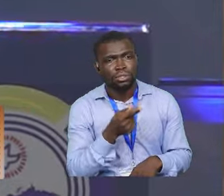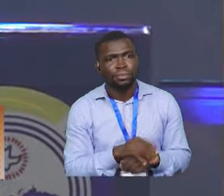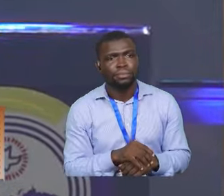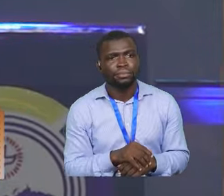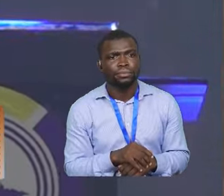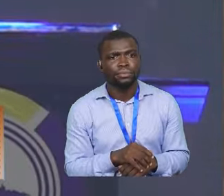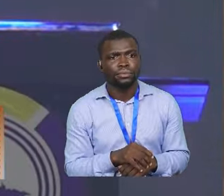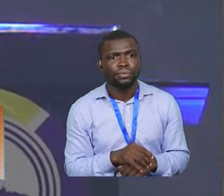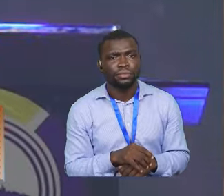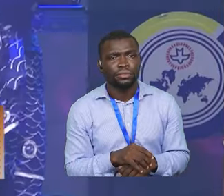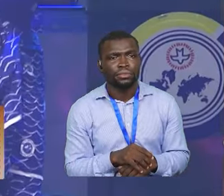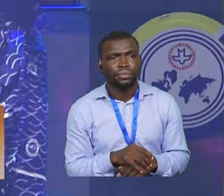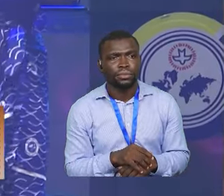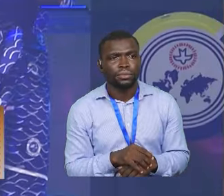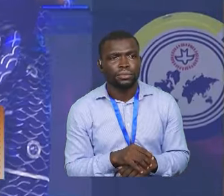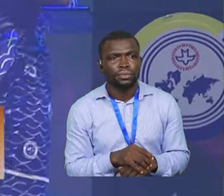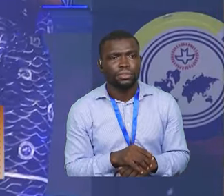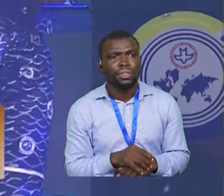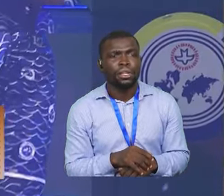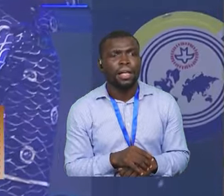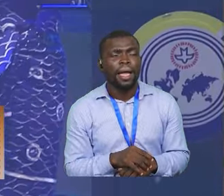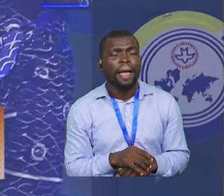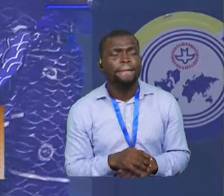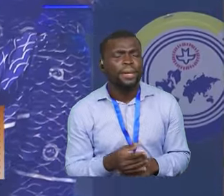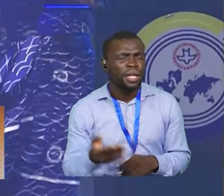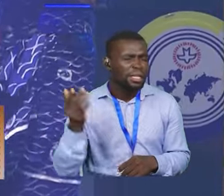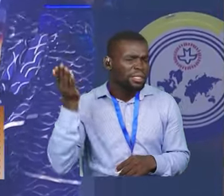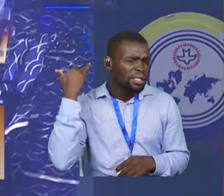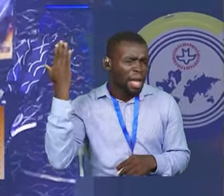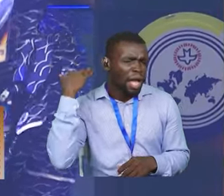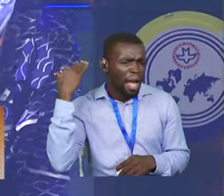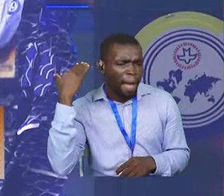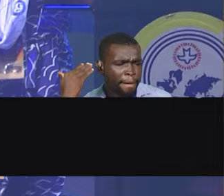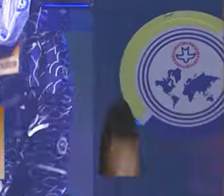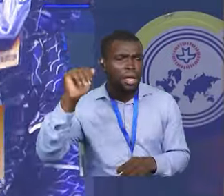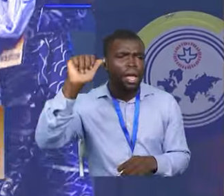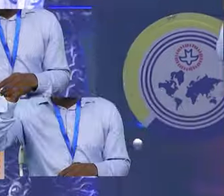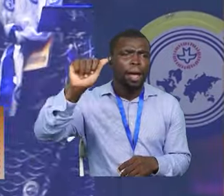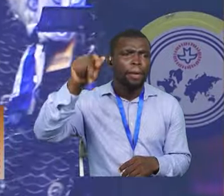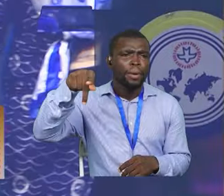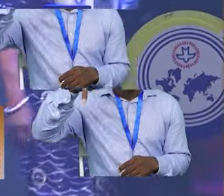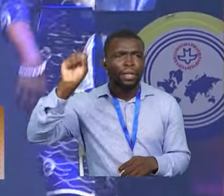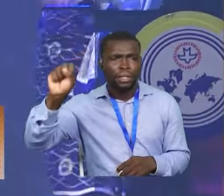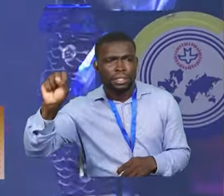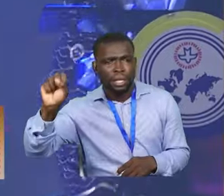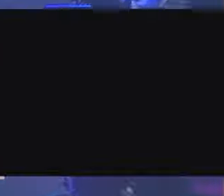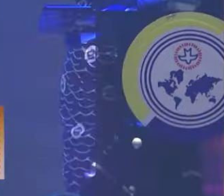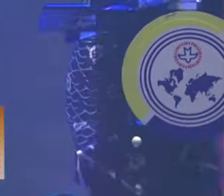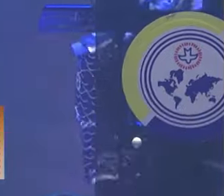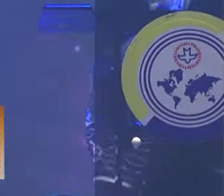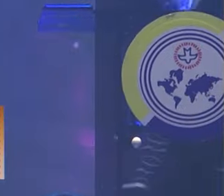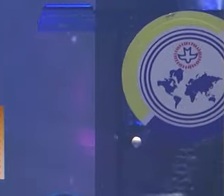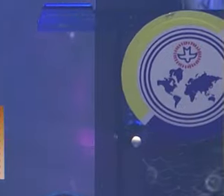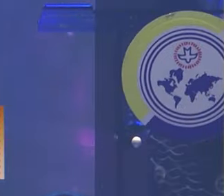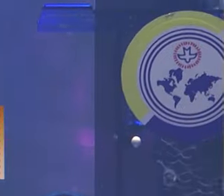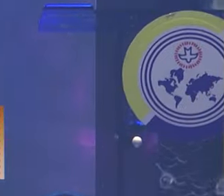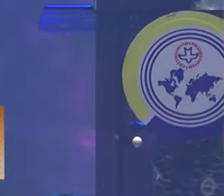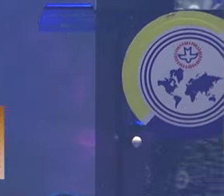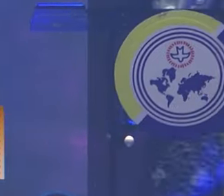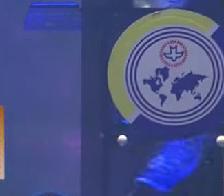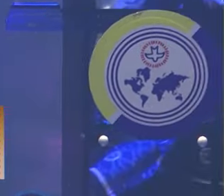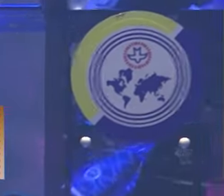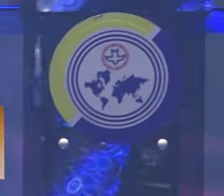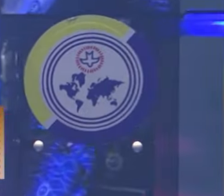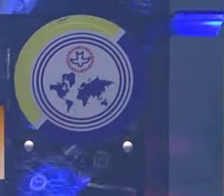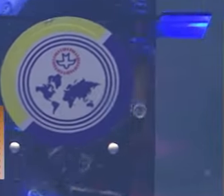at Pentecost. Then let Apostle Acha. And that time, Apostle Acha, the late Apostle Acha, was